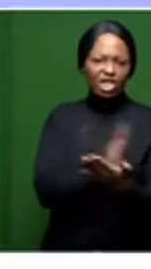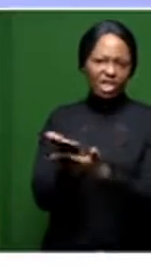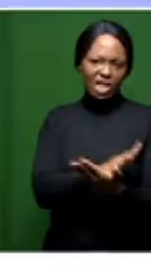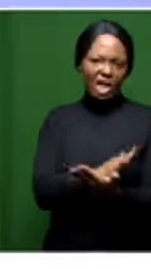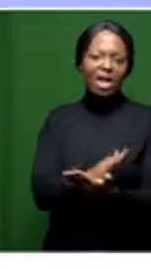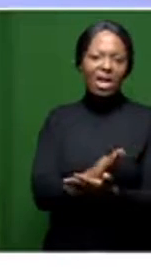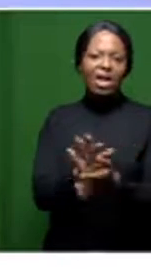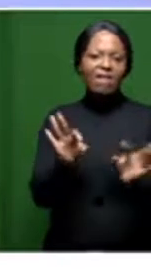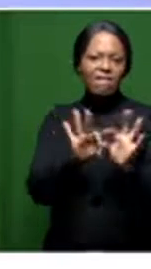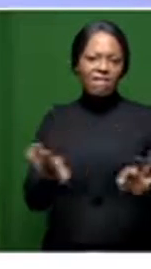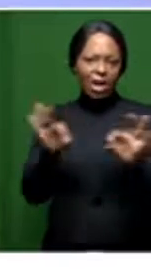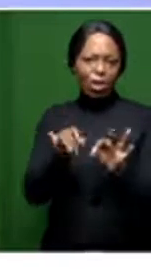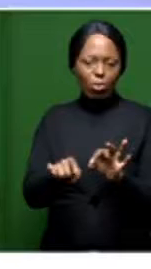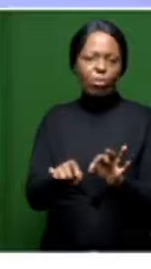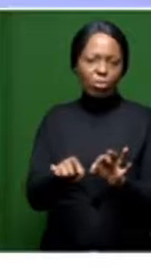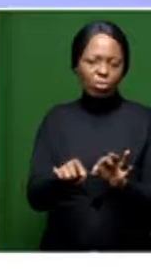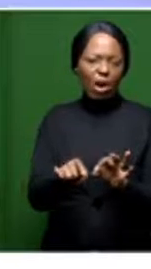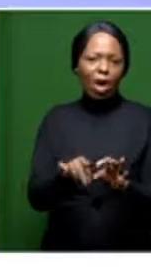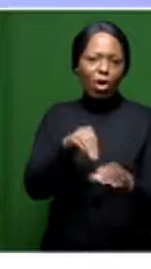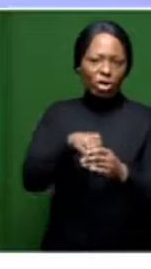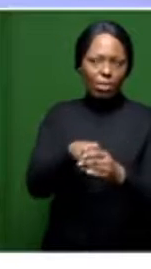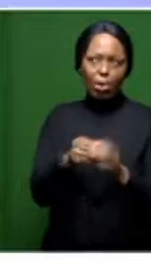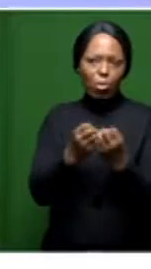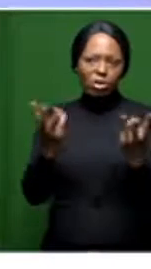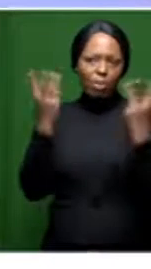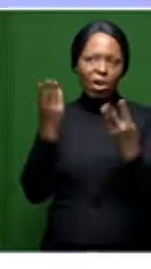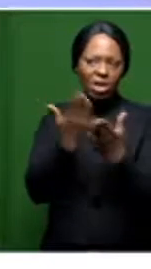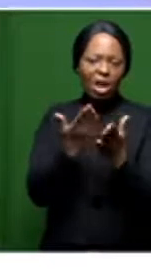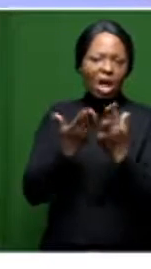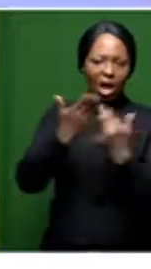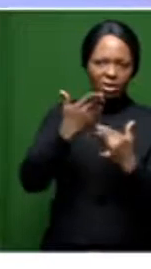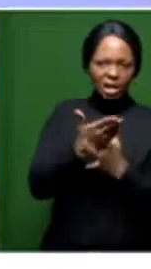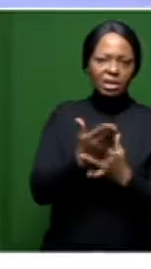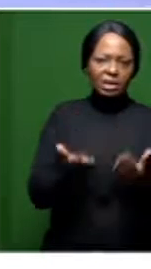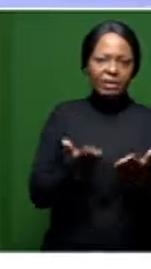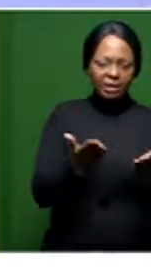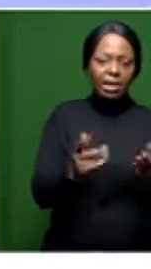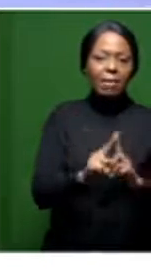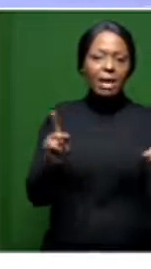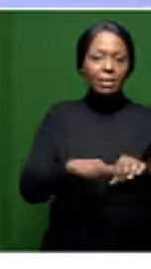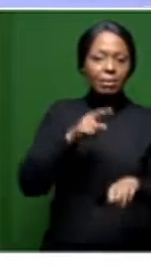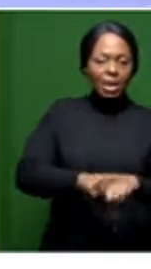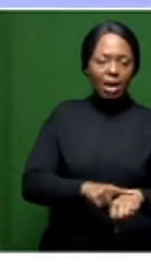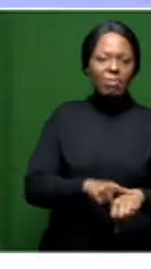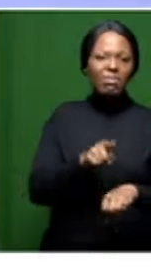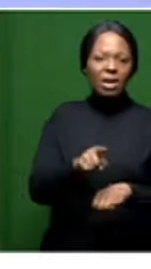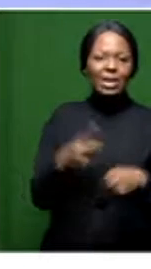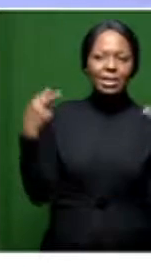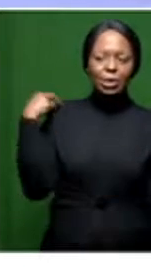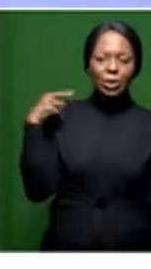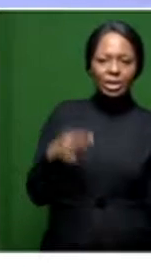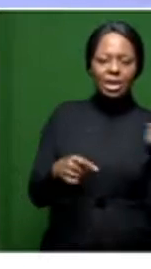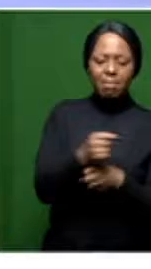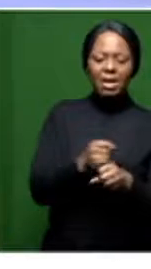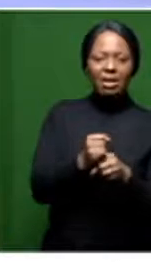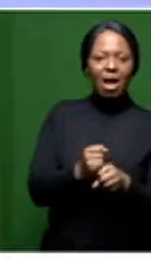where firstly, millions more people can access these vital services when they need to, but at the same time, the security and medical